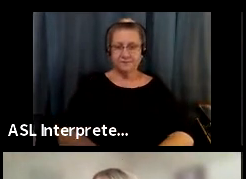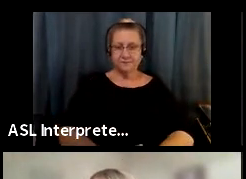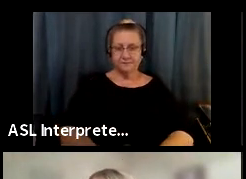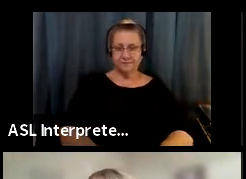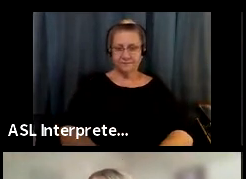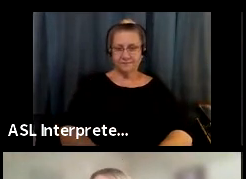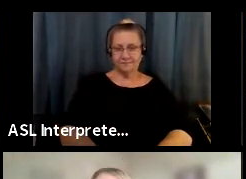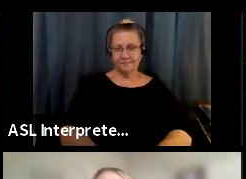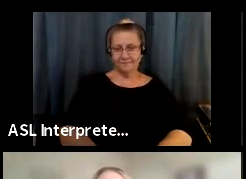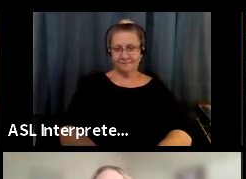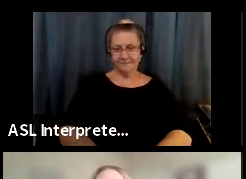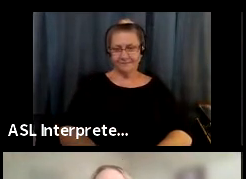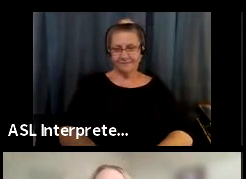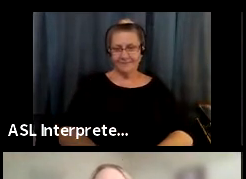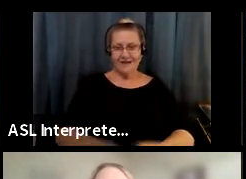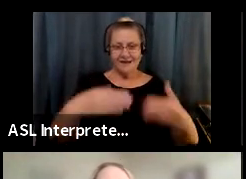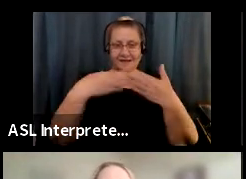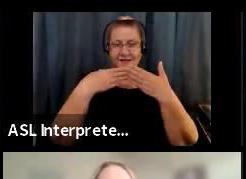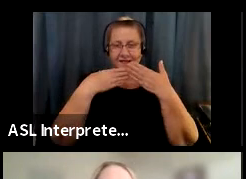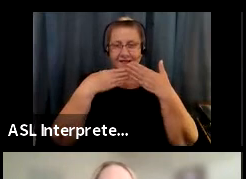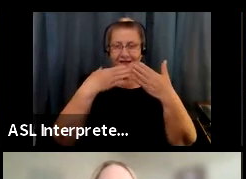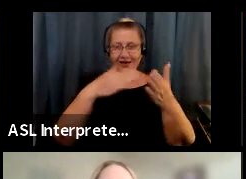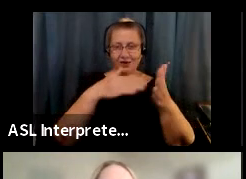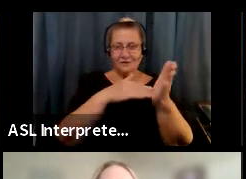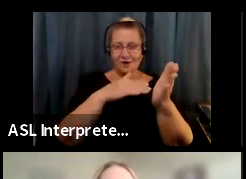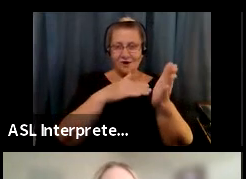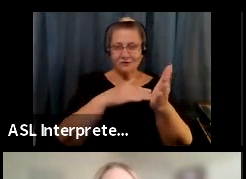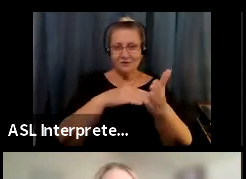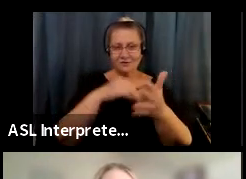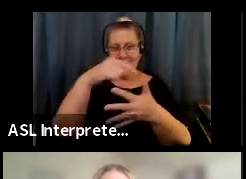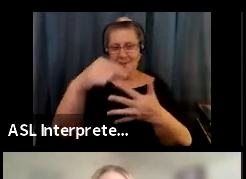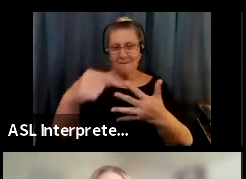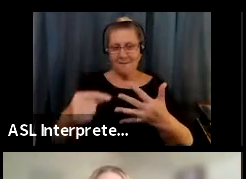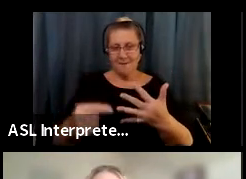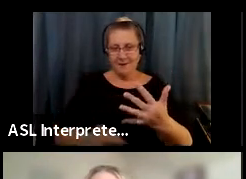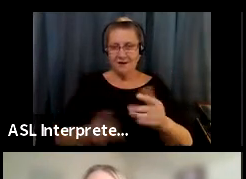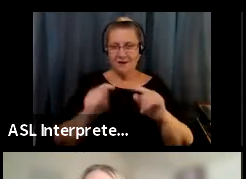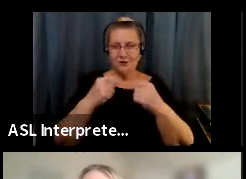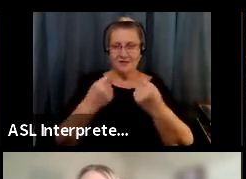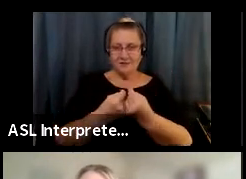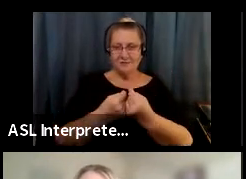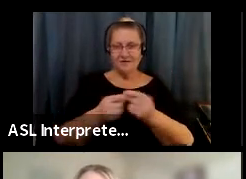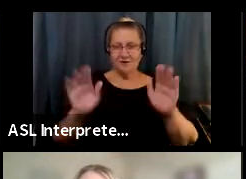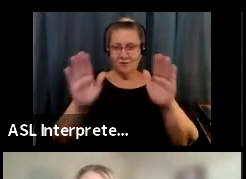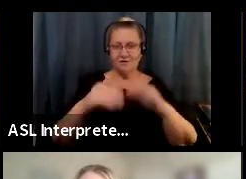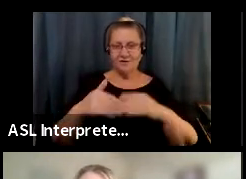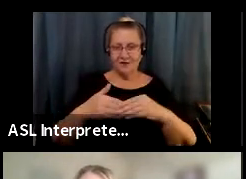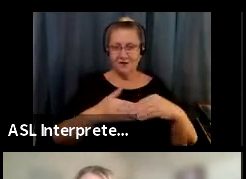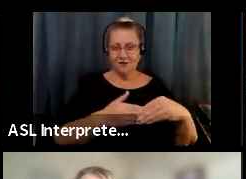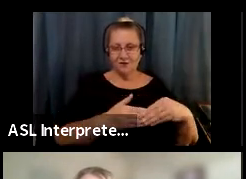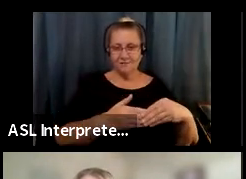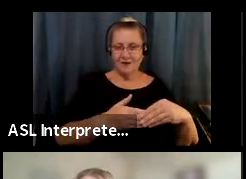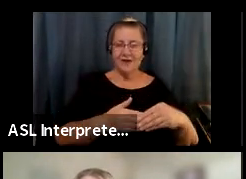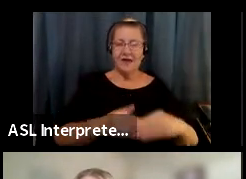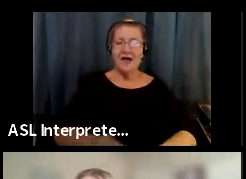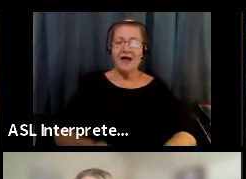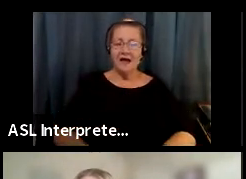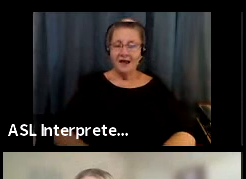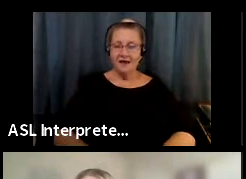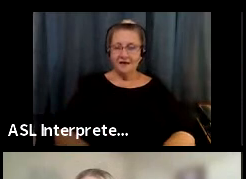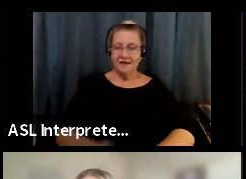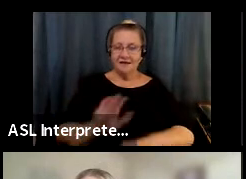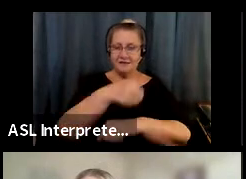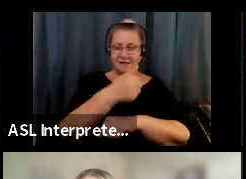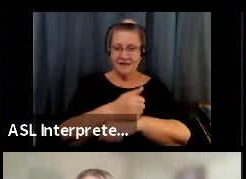Well, thank you, Drs. Burke-Harris and Pan and Bobby and your teams for your extraordinary leadership and for placing equity at